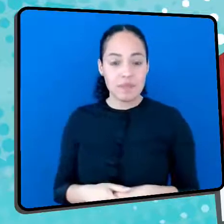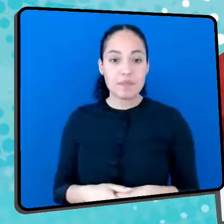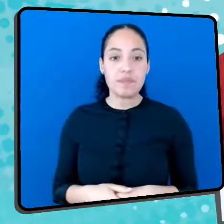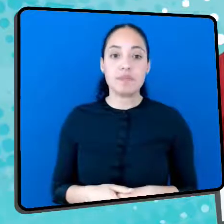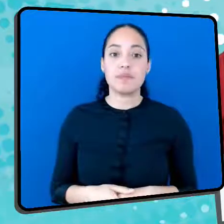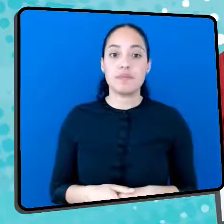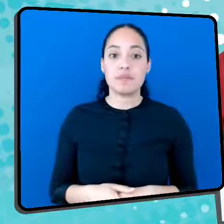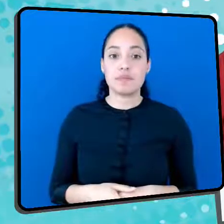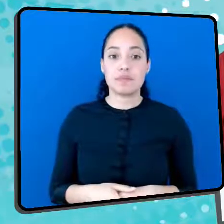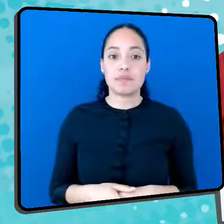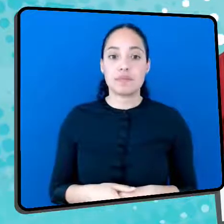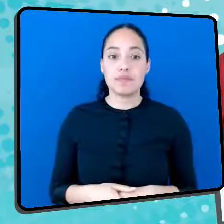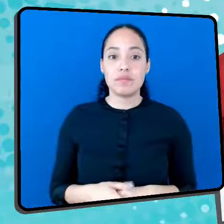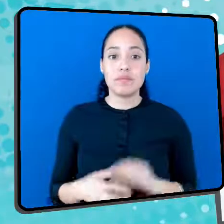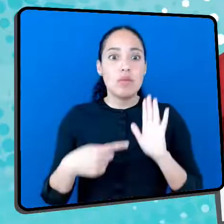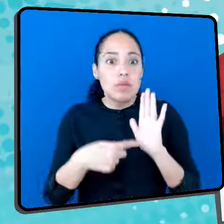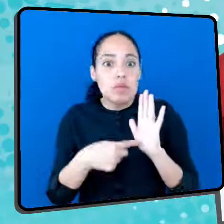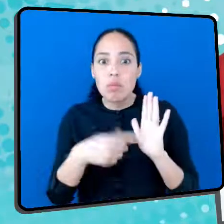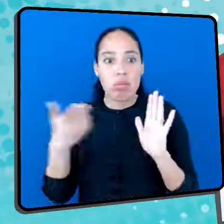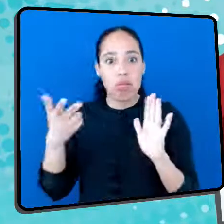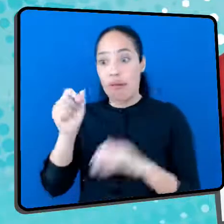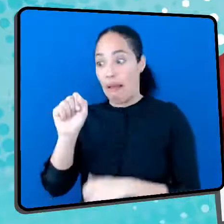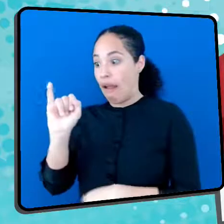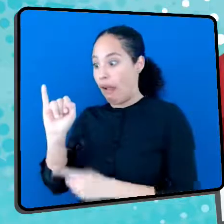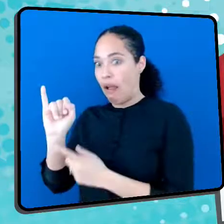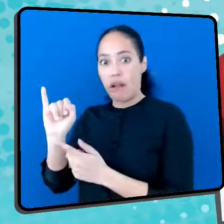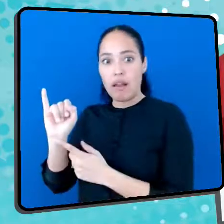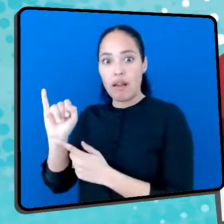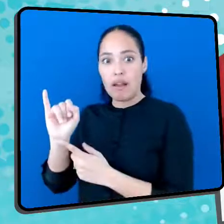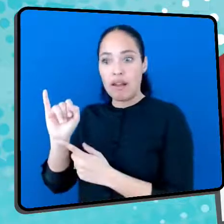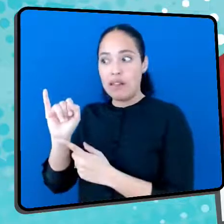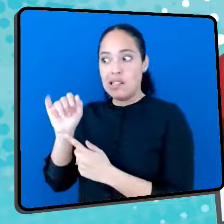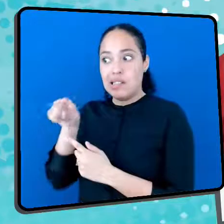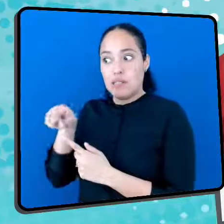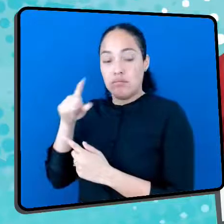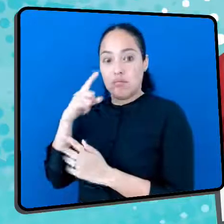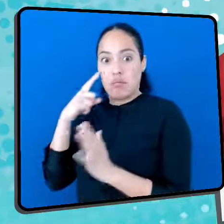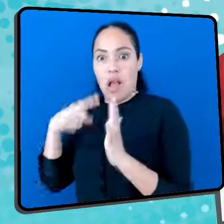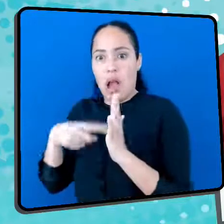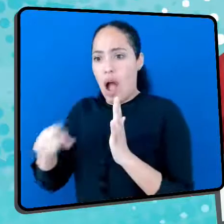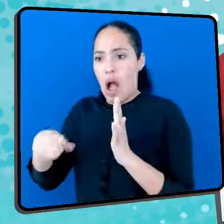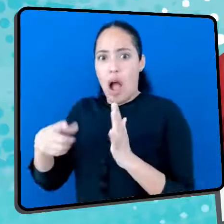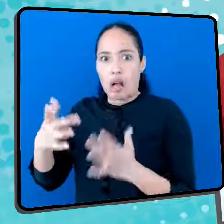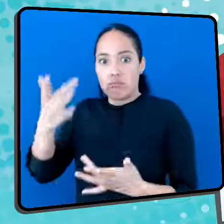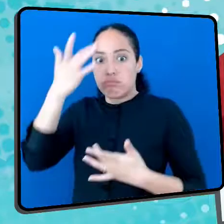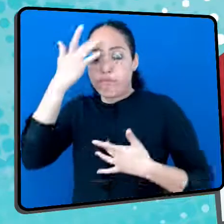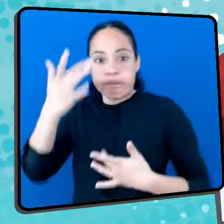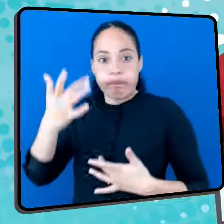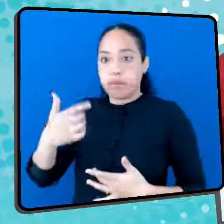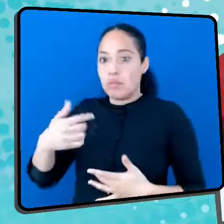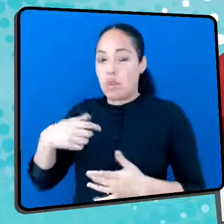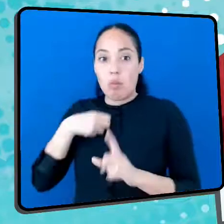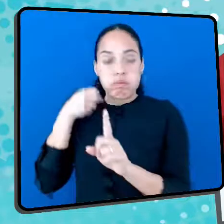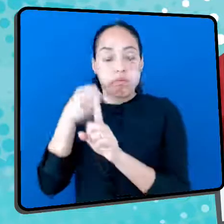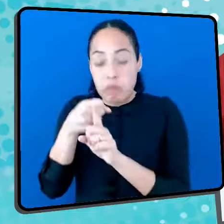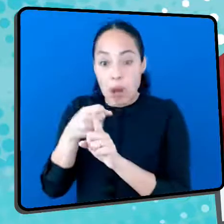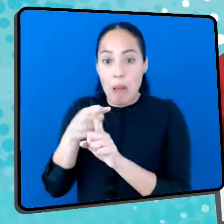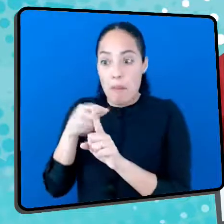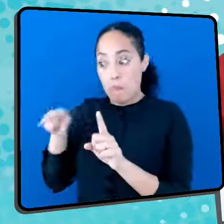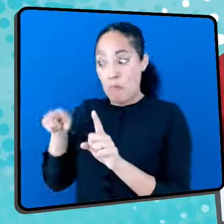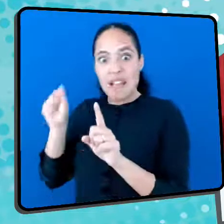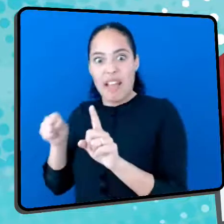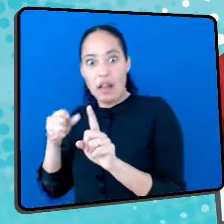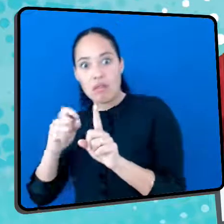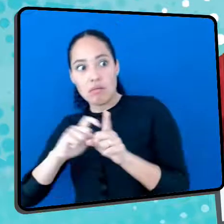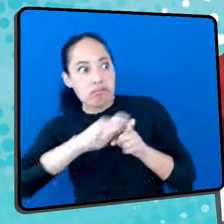the doctor if it recognizes something strange on you, like a higher blood pressure basically or something. And all